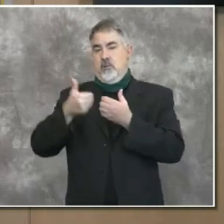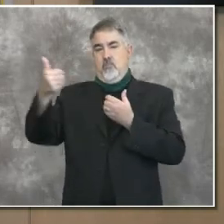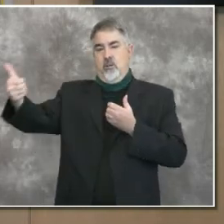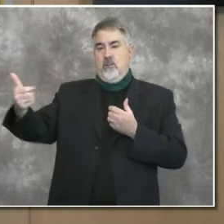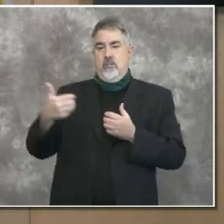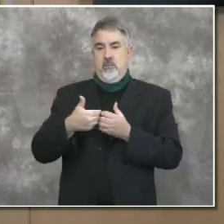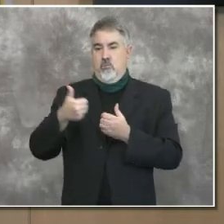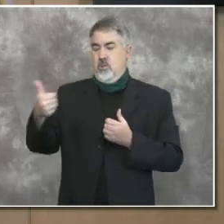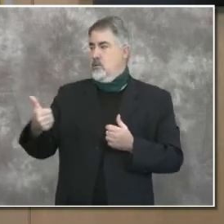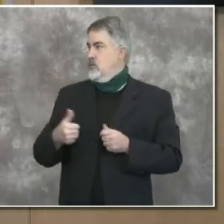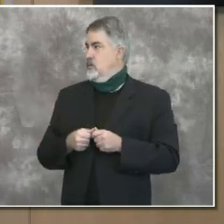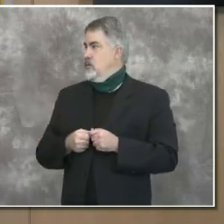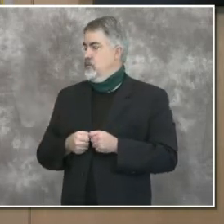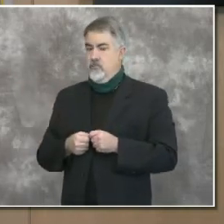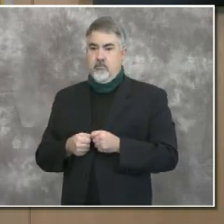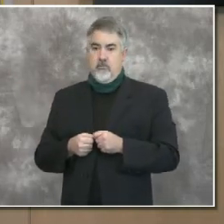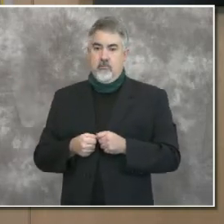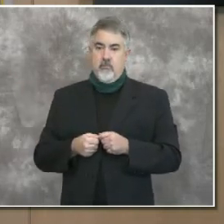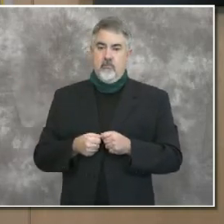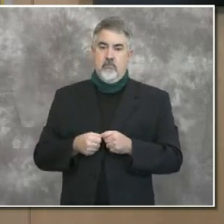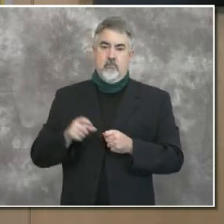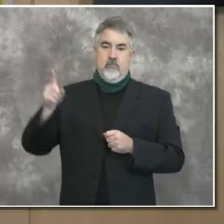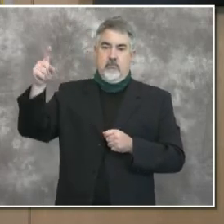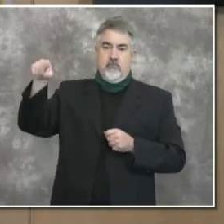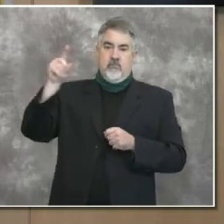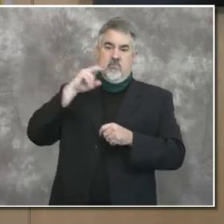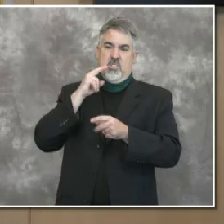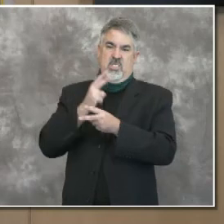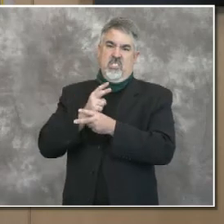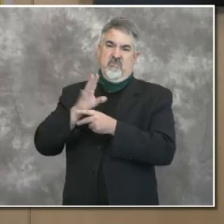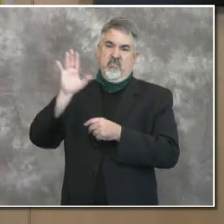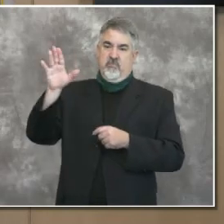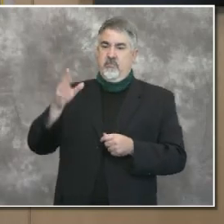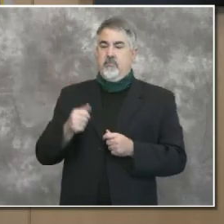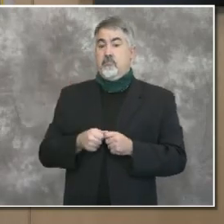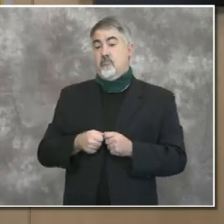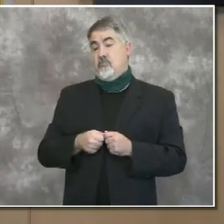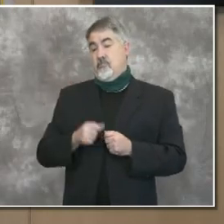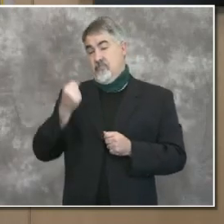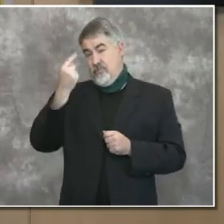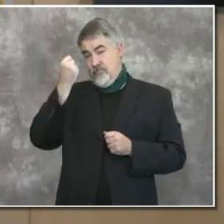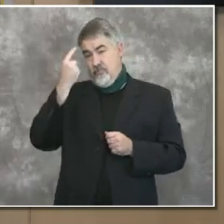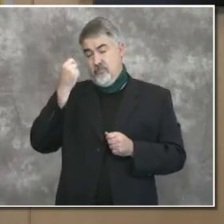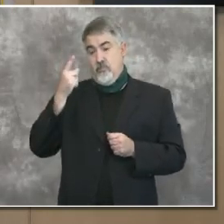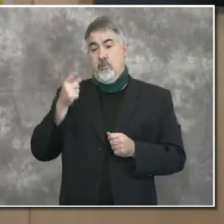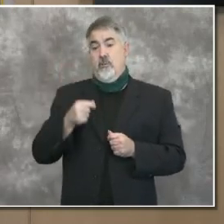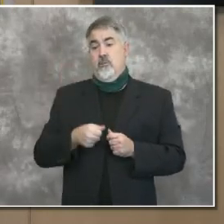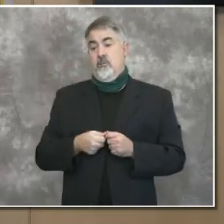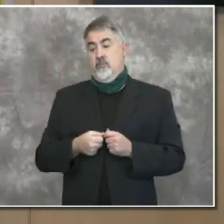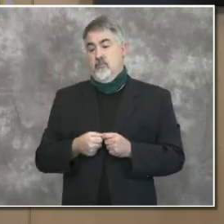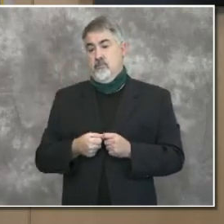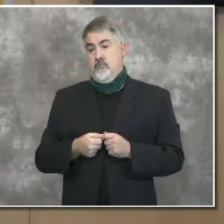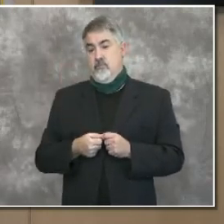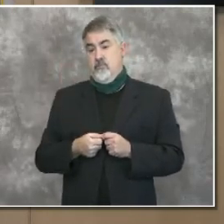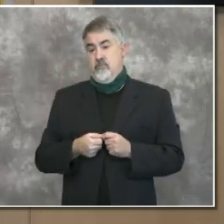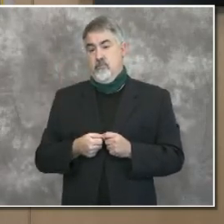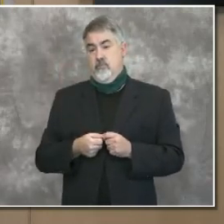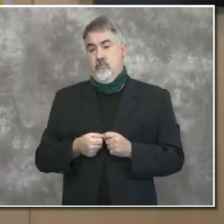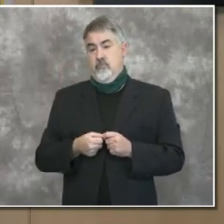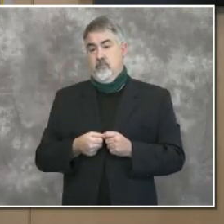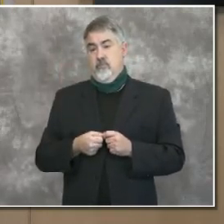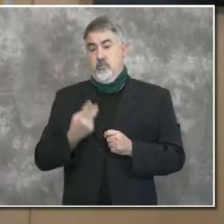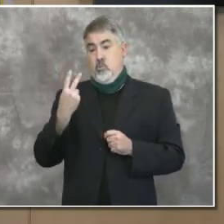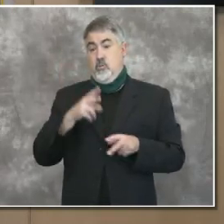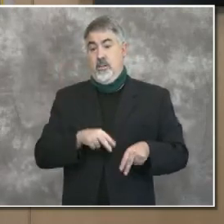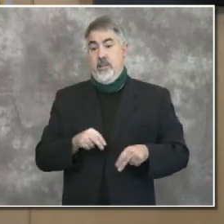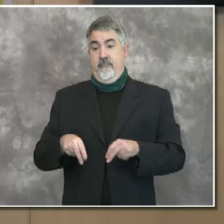that will be given, of course, will be within the Navy system. It's also worth pointing out that we do have two naval hospitals, including the